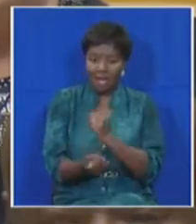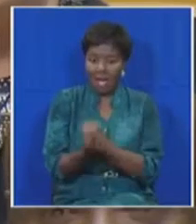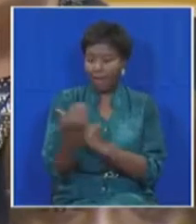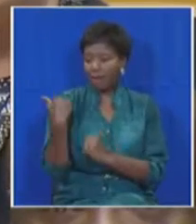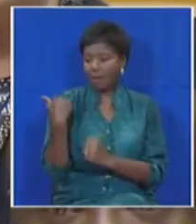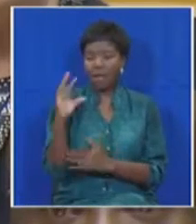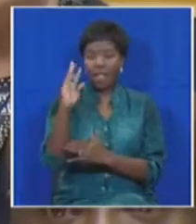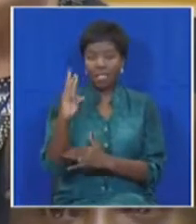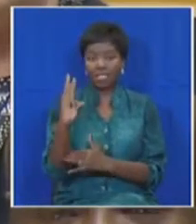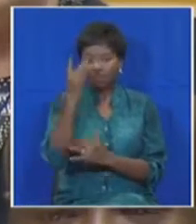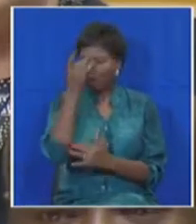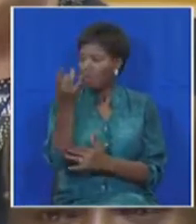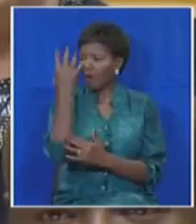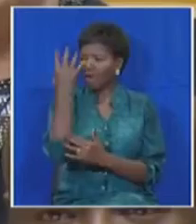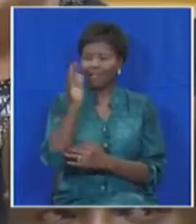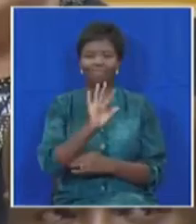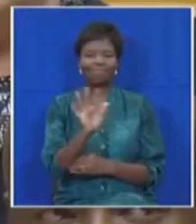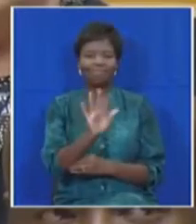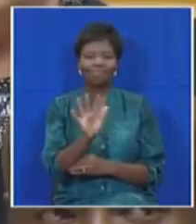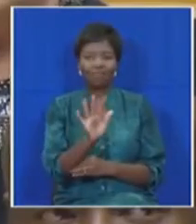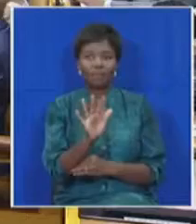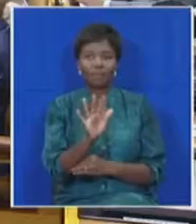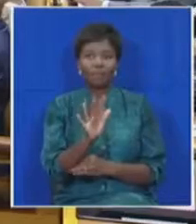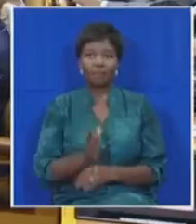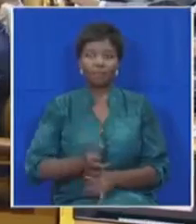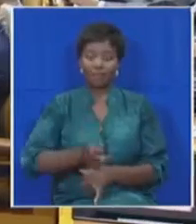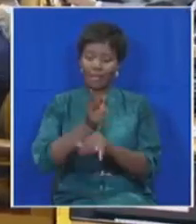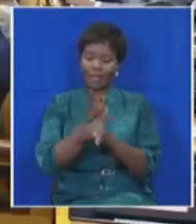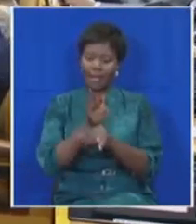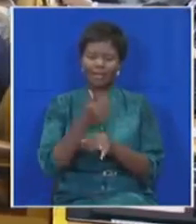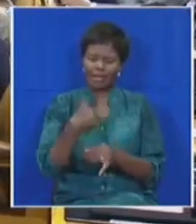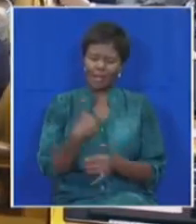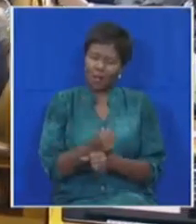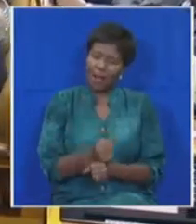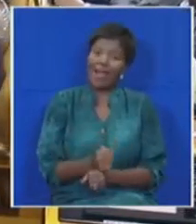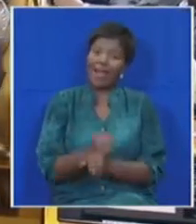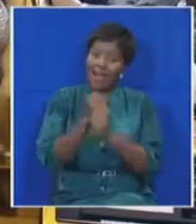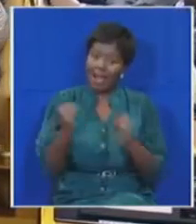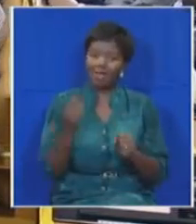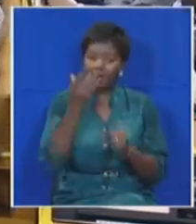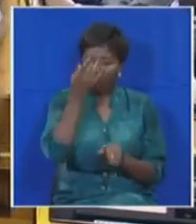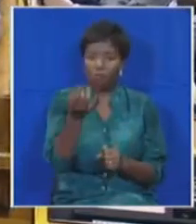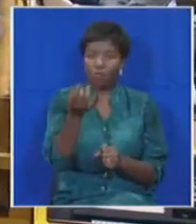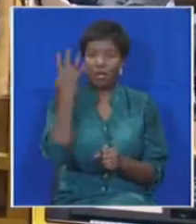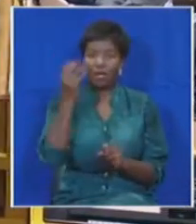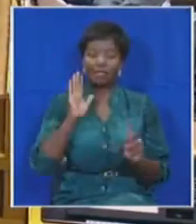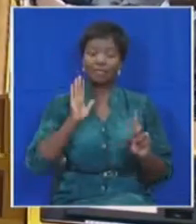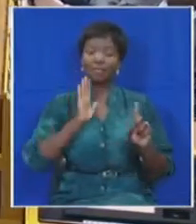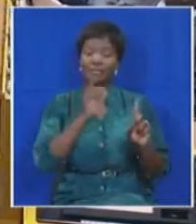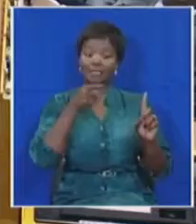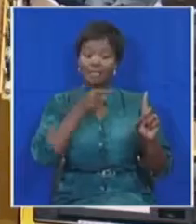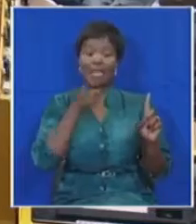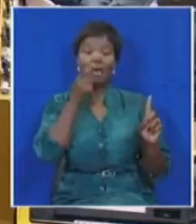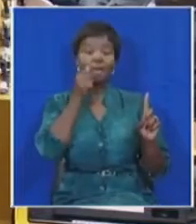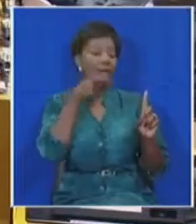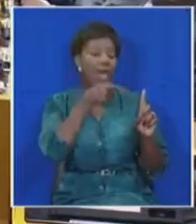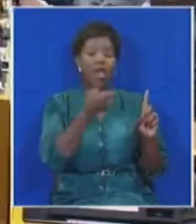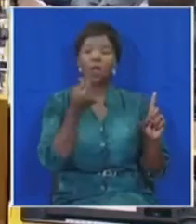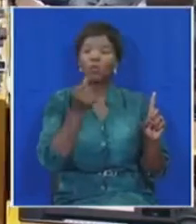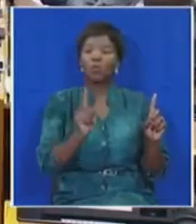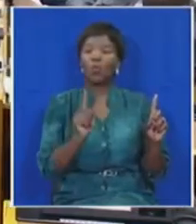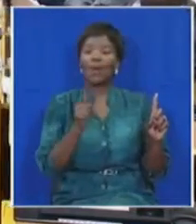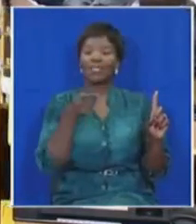happened on Thursday. And we will never forget the reaction of the man at the center of it all. The